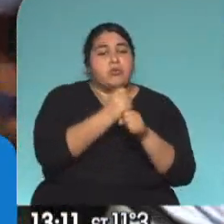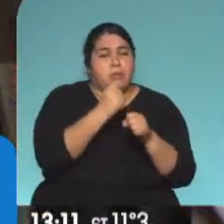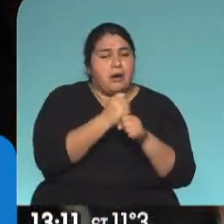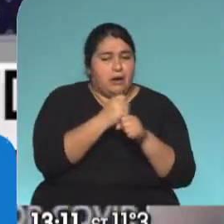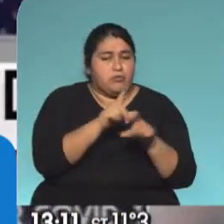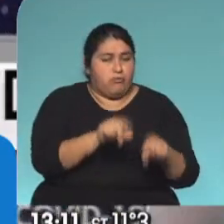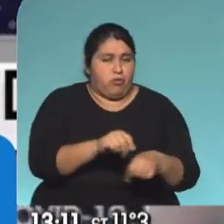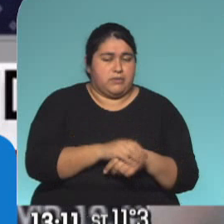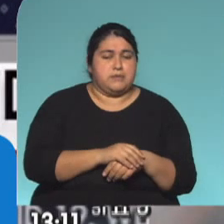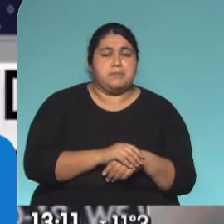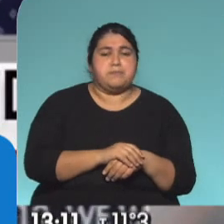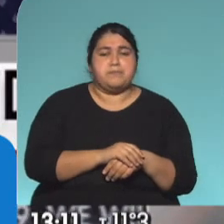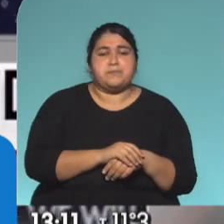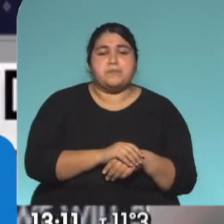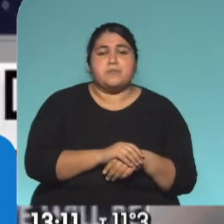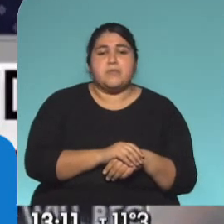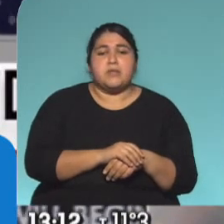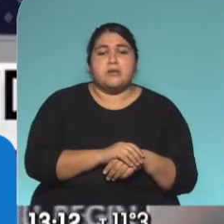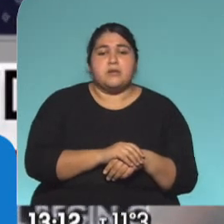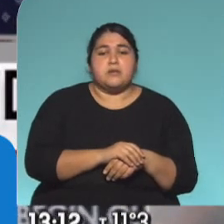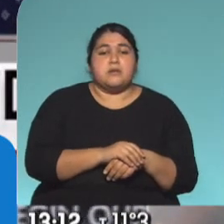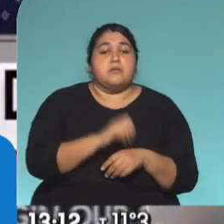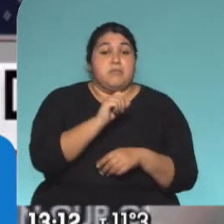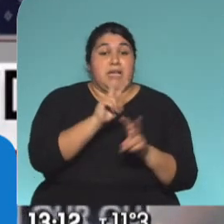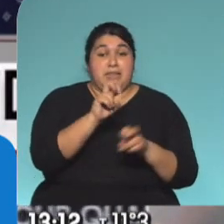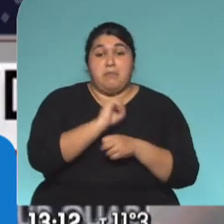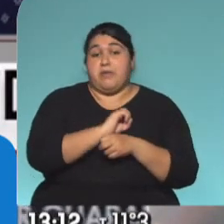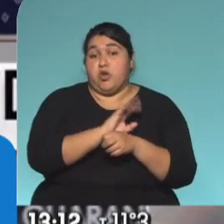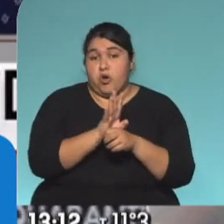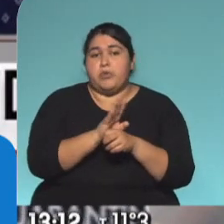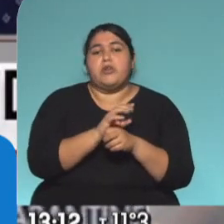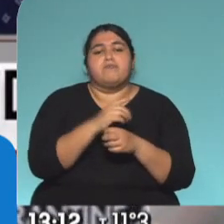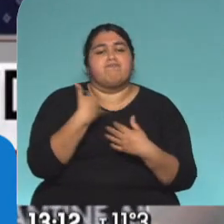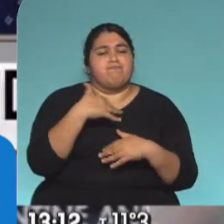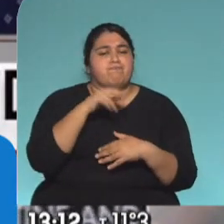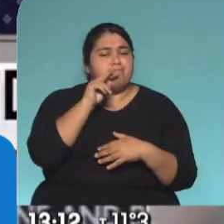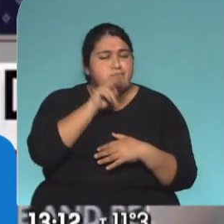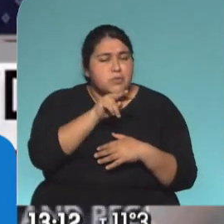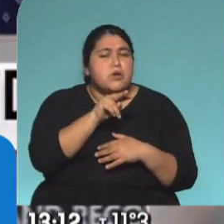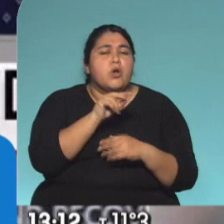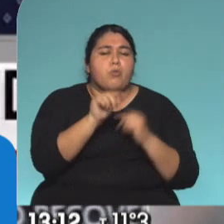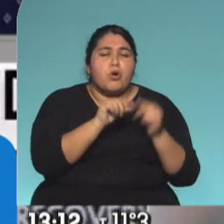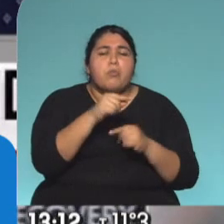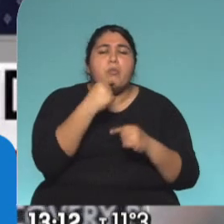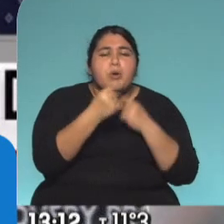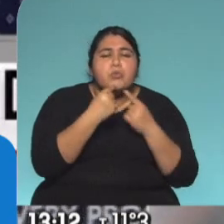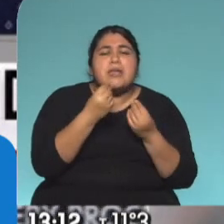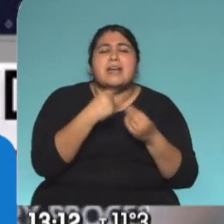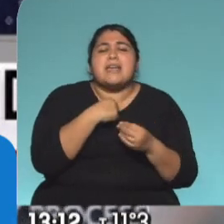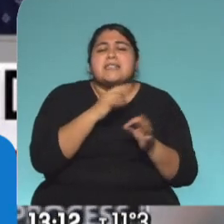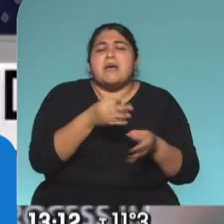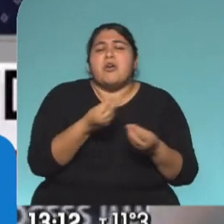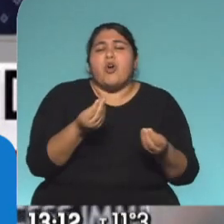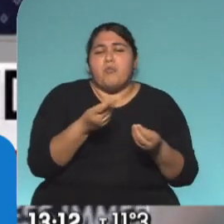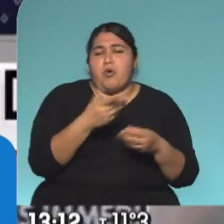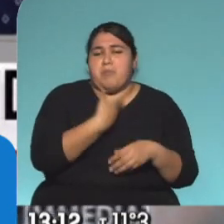mild symptoms. Clearly, this is going to put COVID back at the top of the agenda, and this will raise questions again about whether